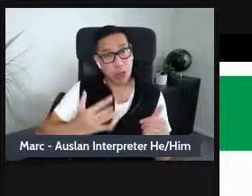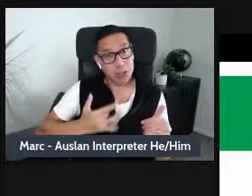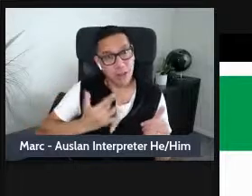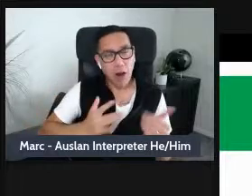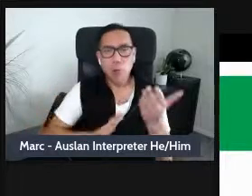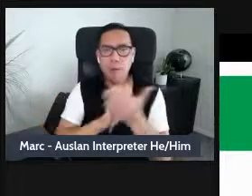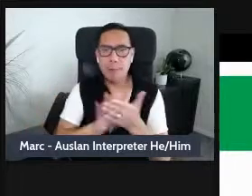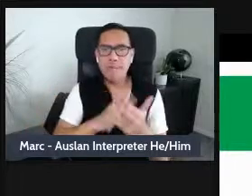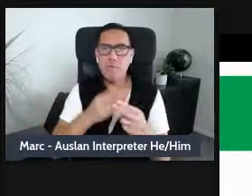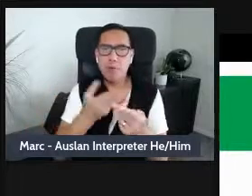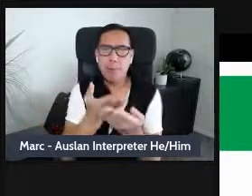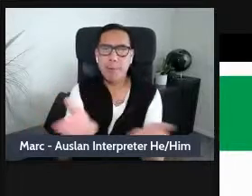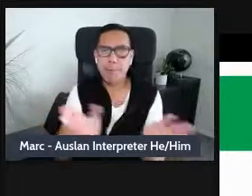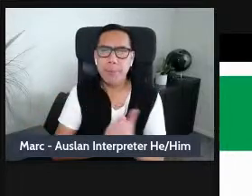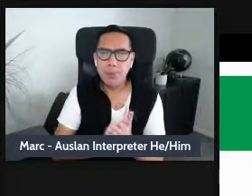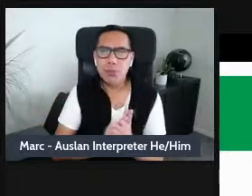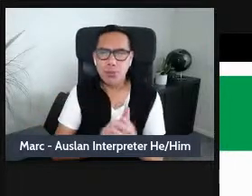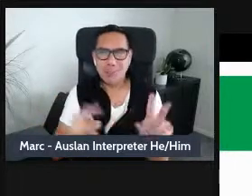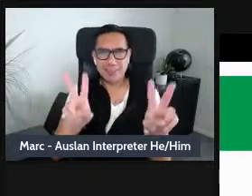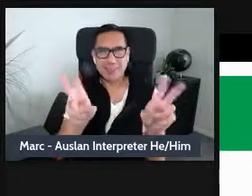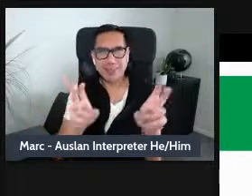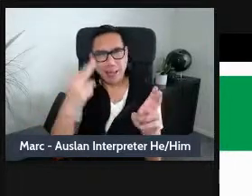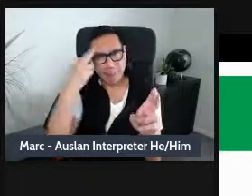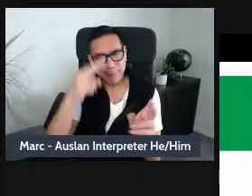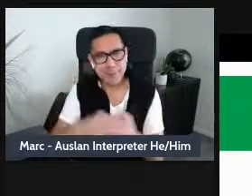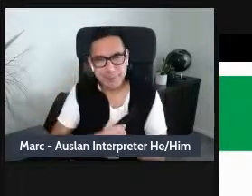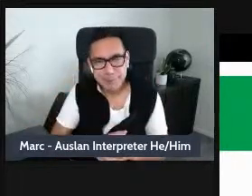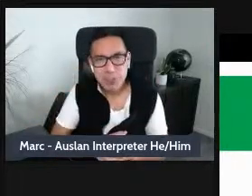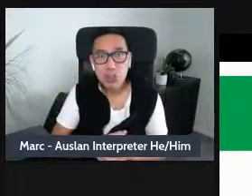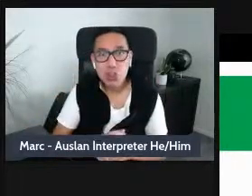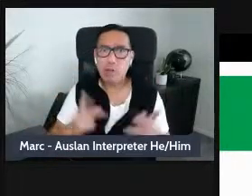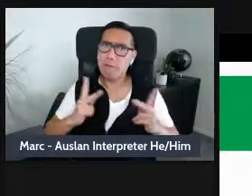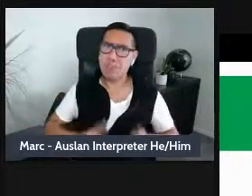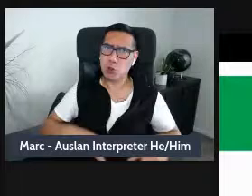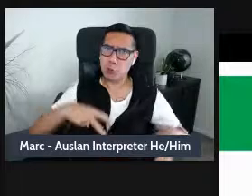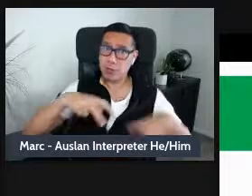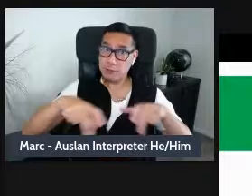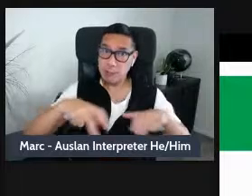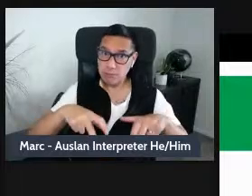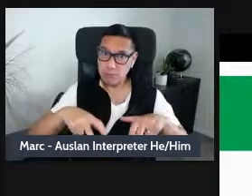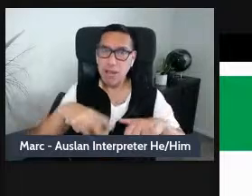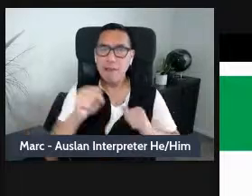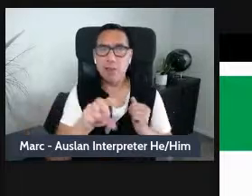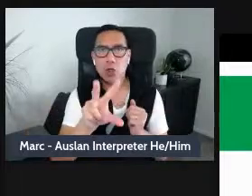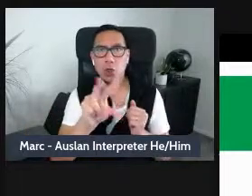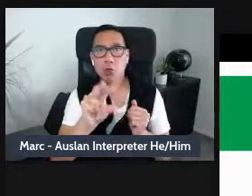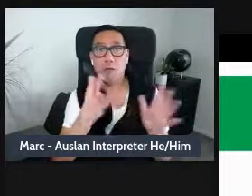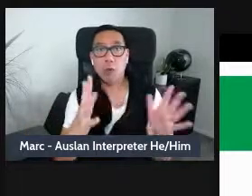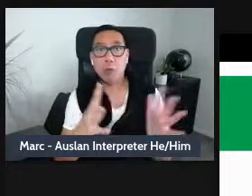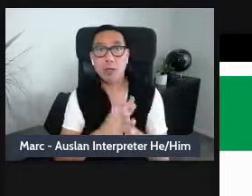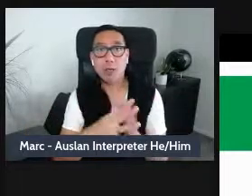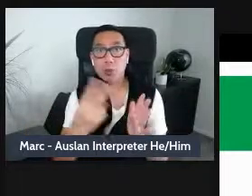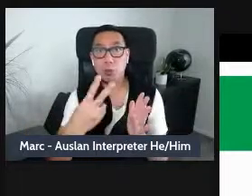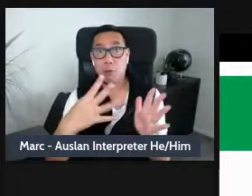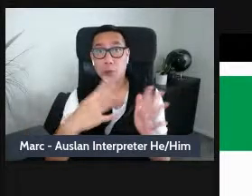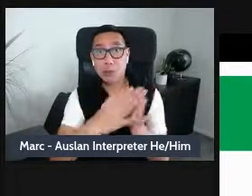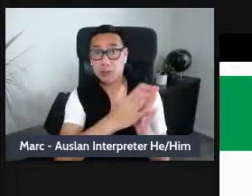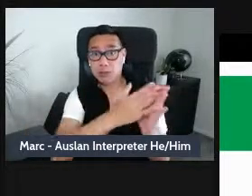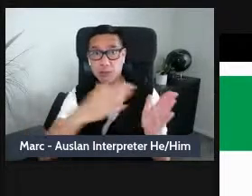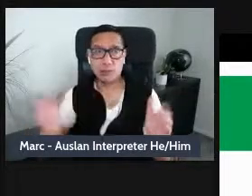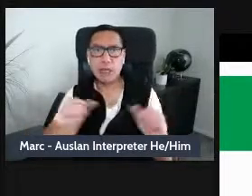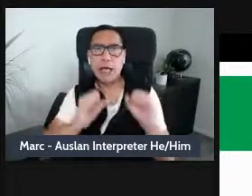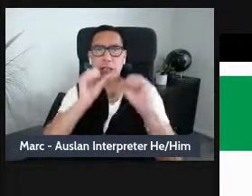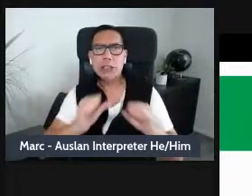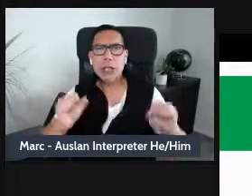the physical activity program, it provides 12 weeks of exercise